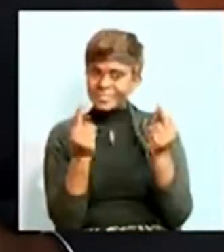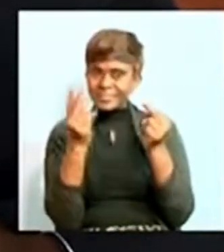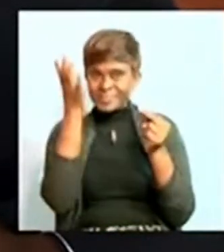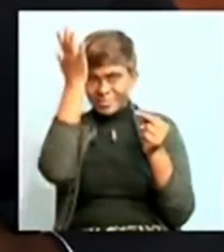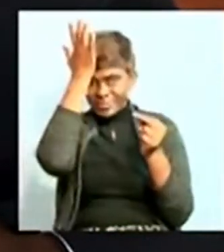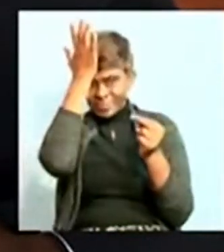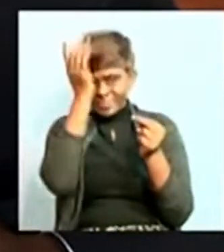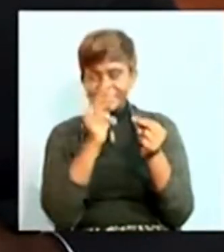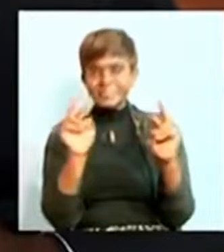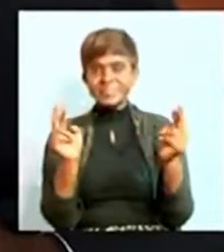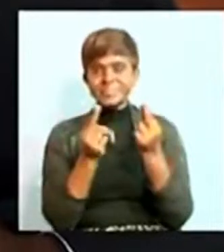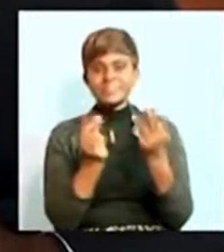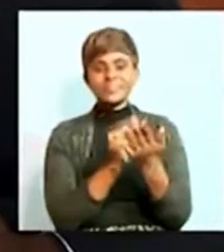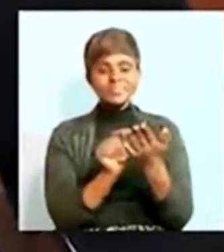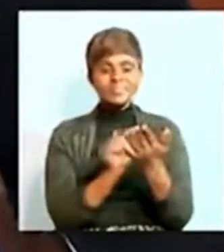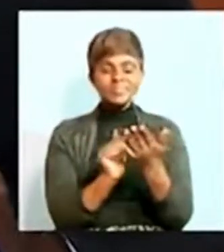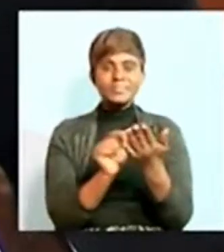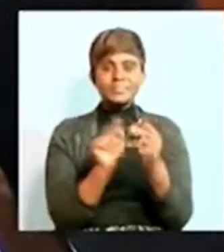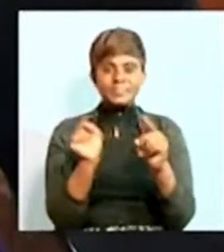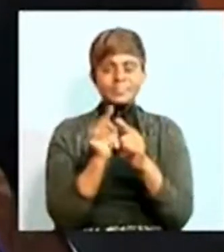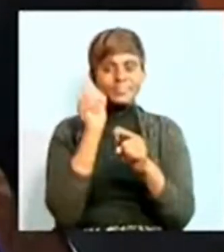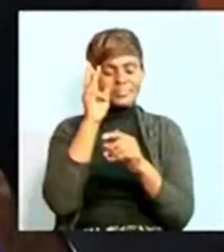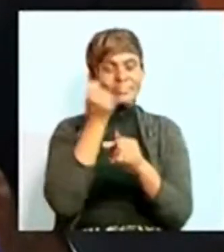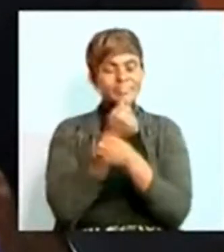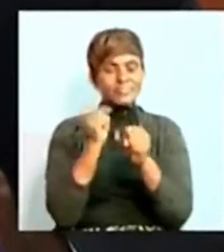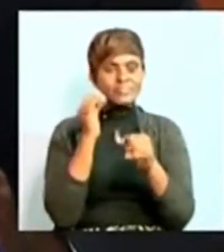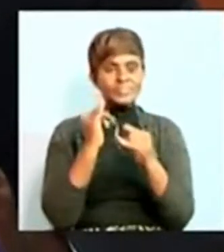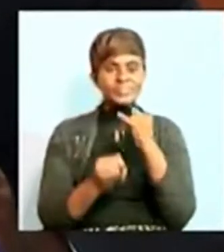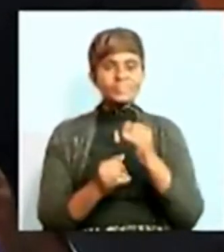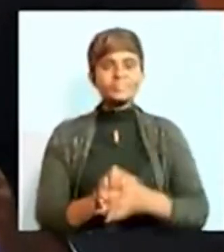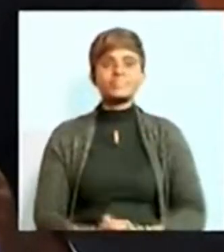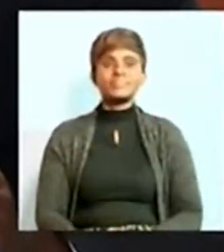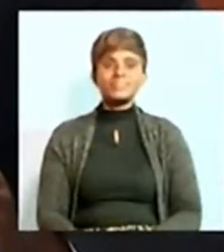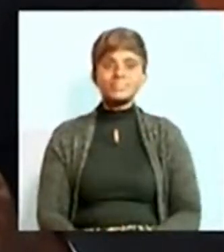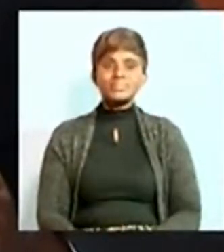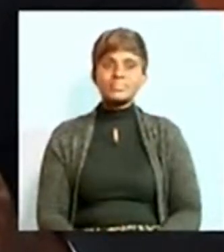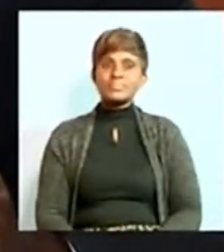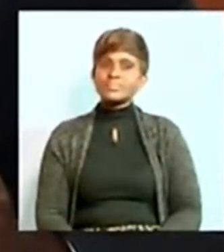dates. Then we'll be done.